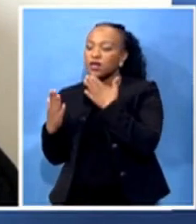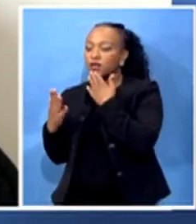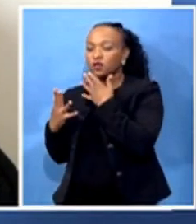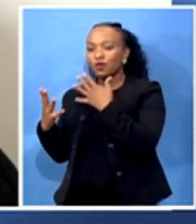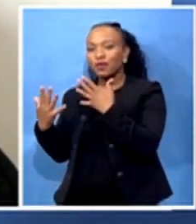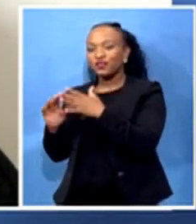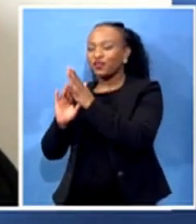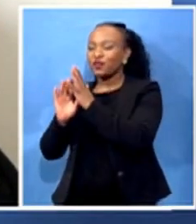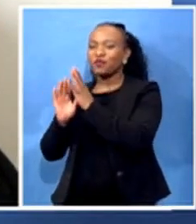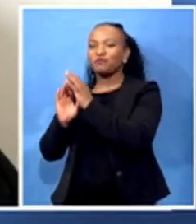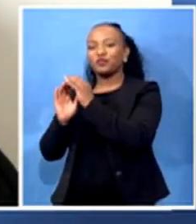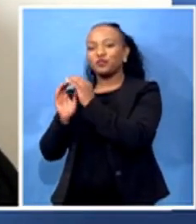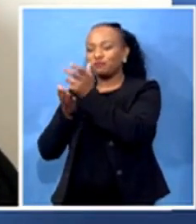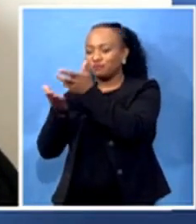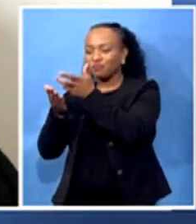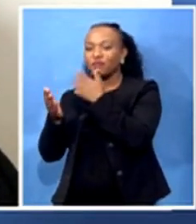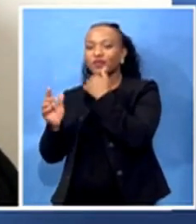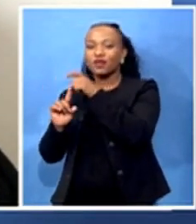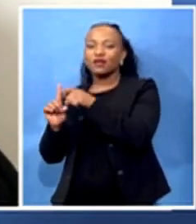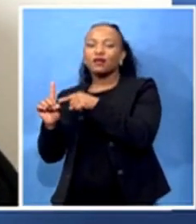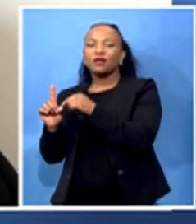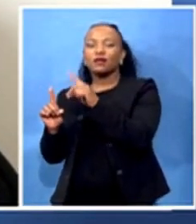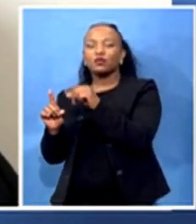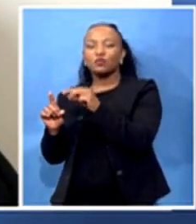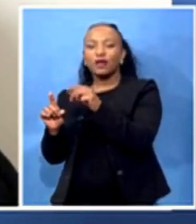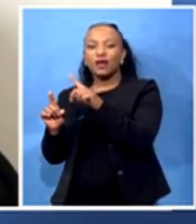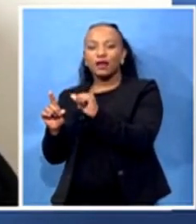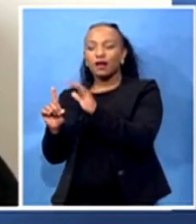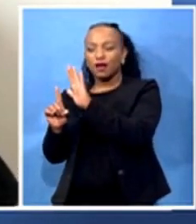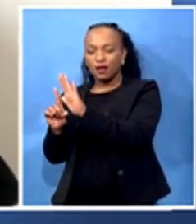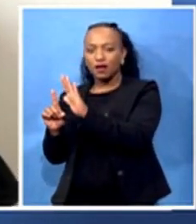Dumela. Thank you so much, and wonderful innovation. Thank you.